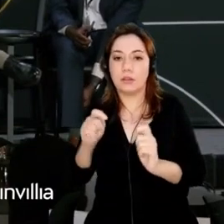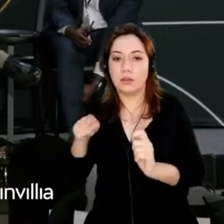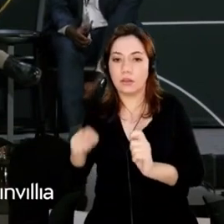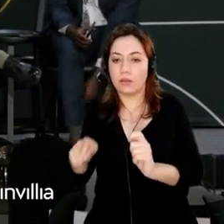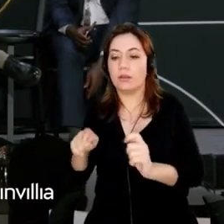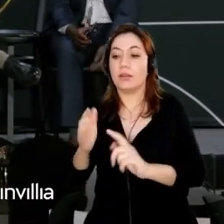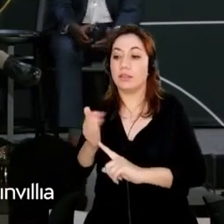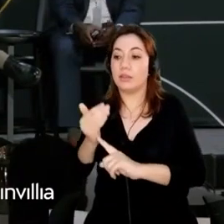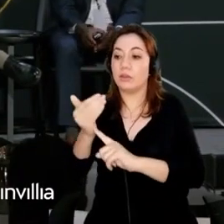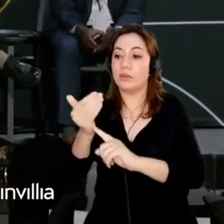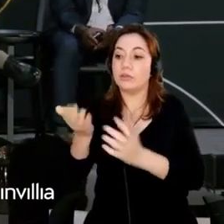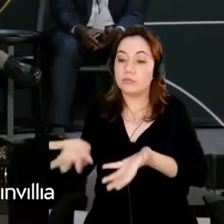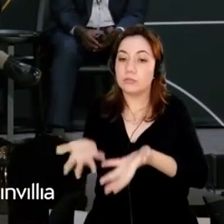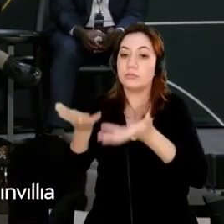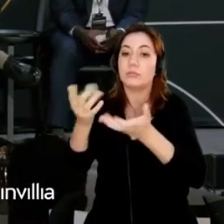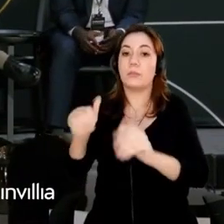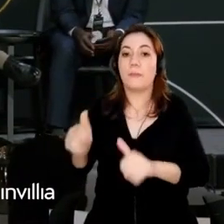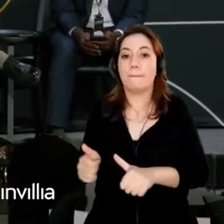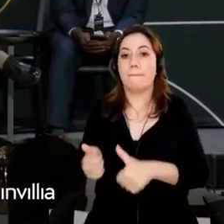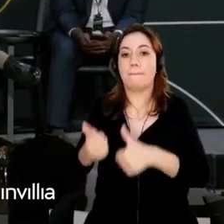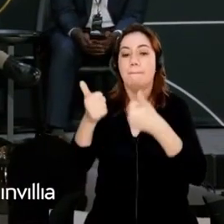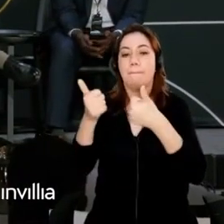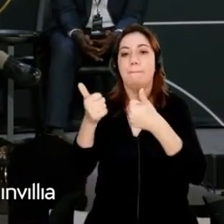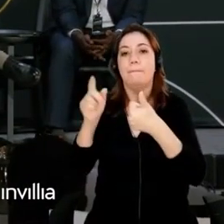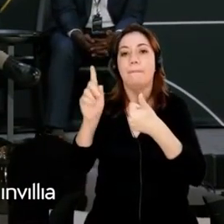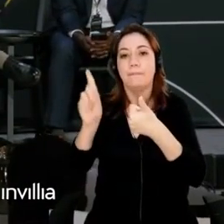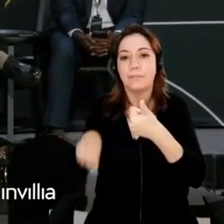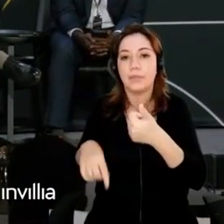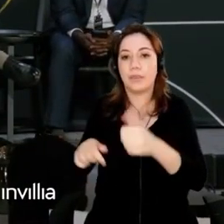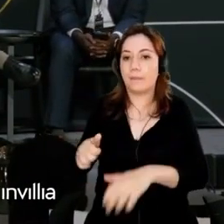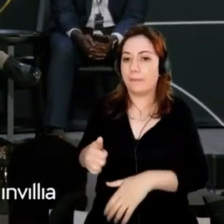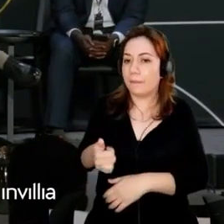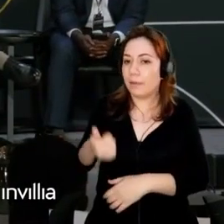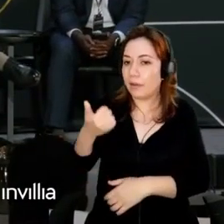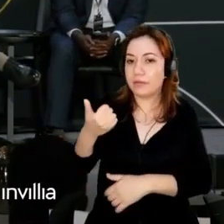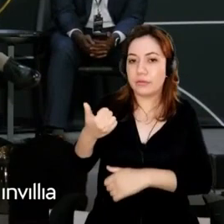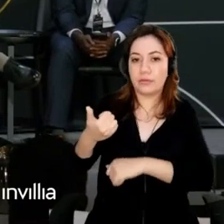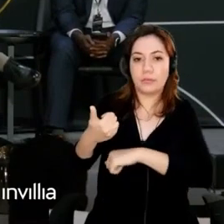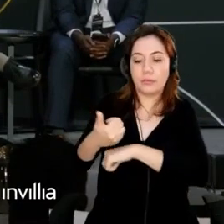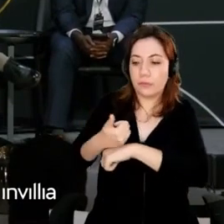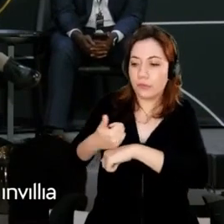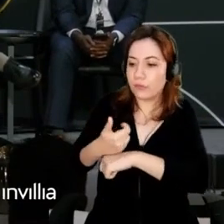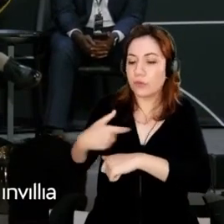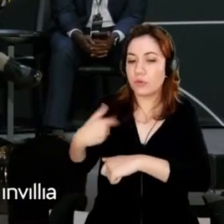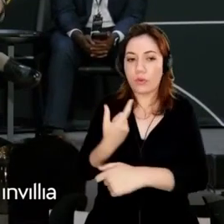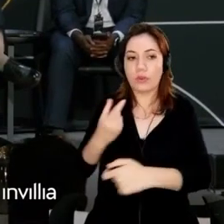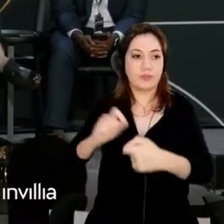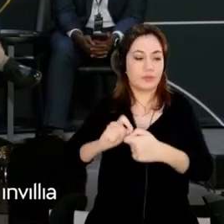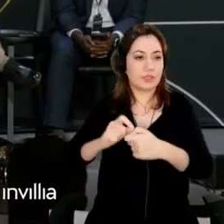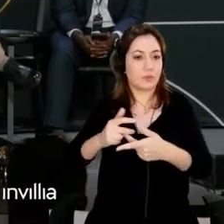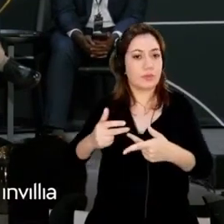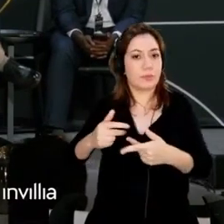to become better humans, better professionals, better in what we do, and not only, you know,